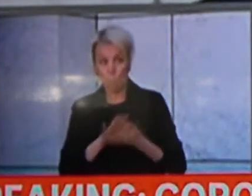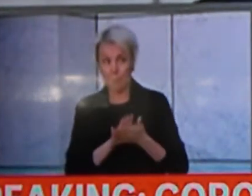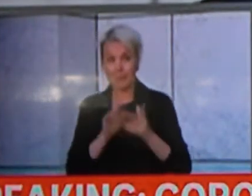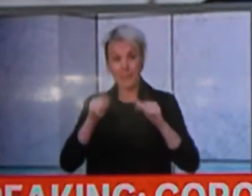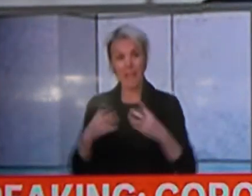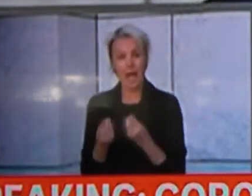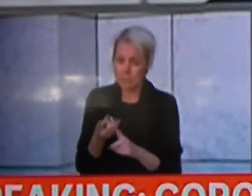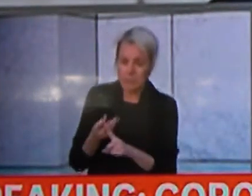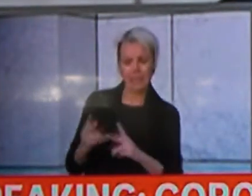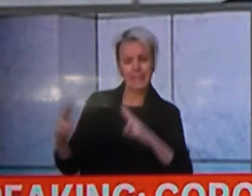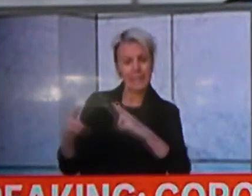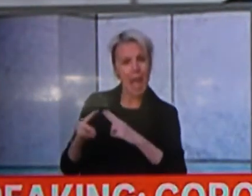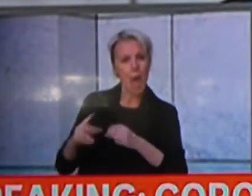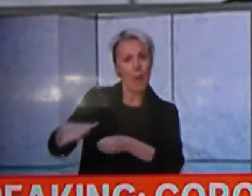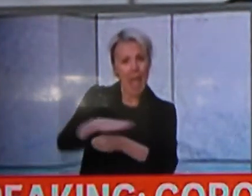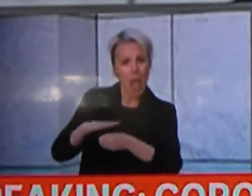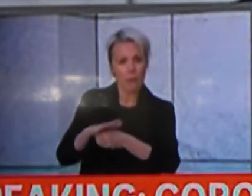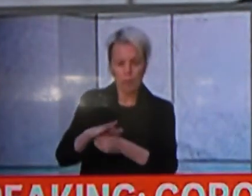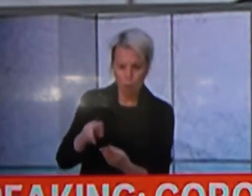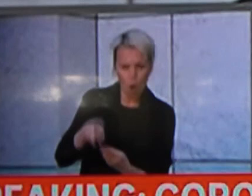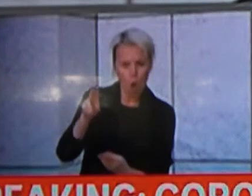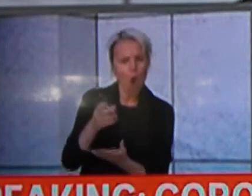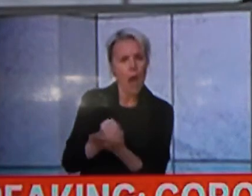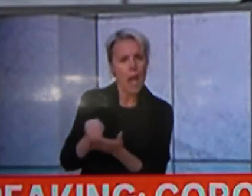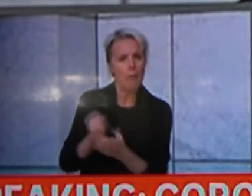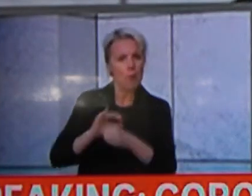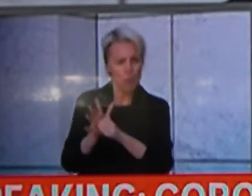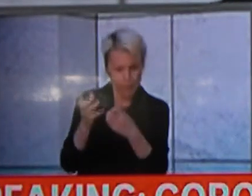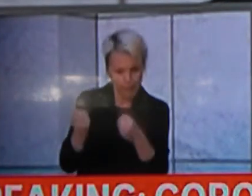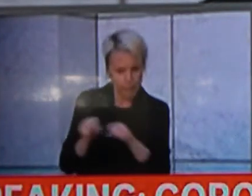suburbs or particular towns where there is a high infection rate, they'll